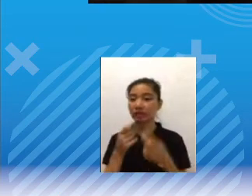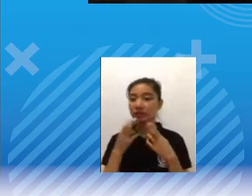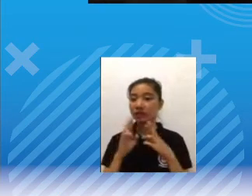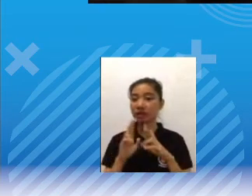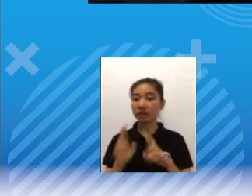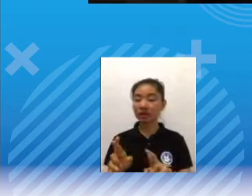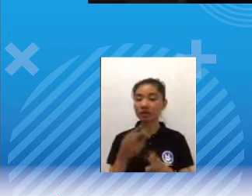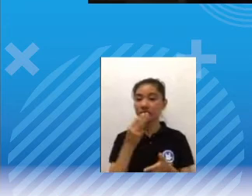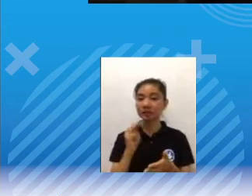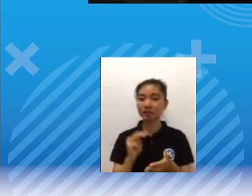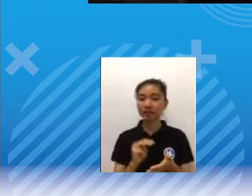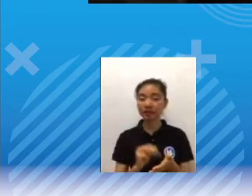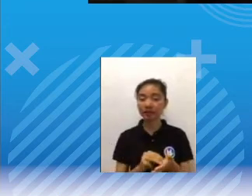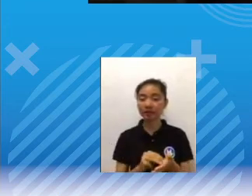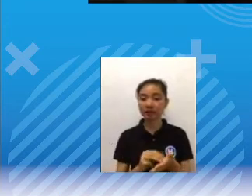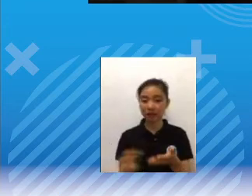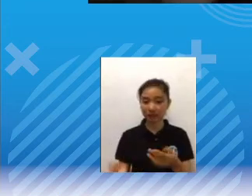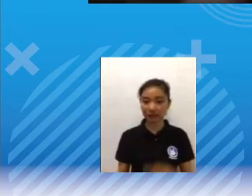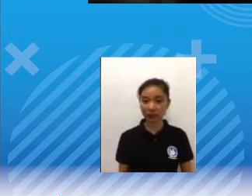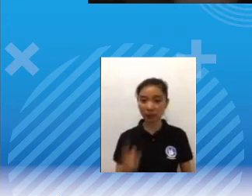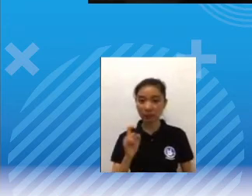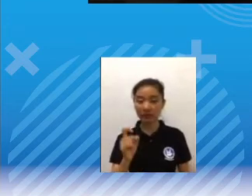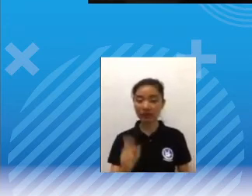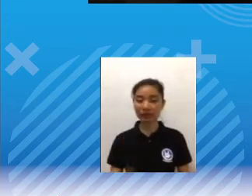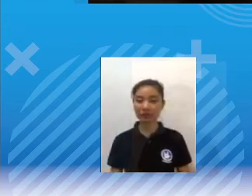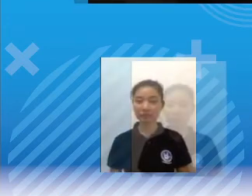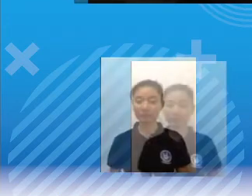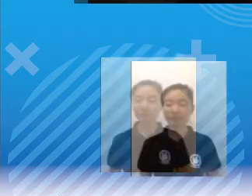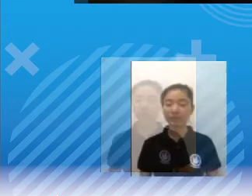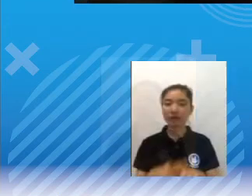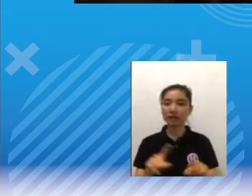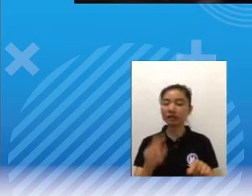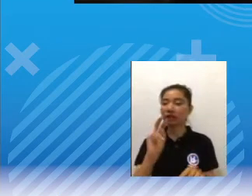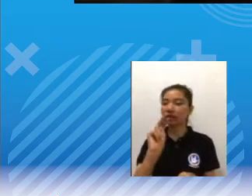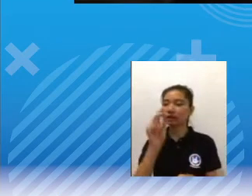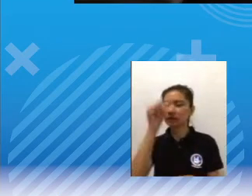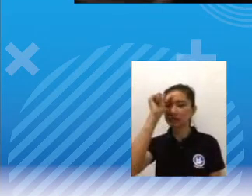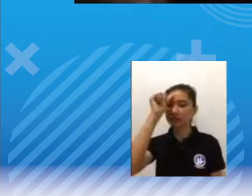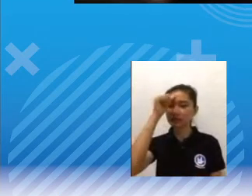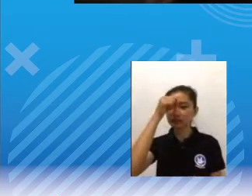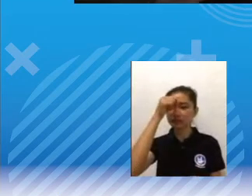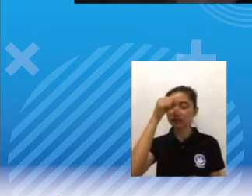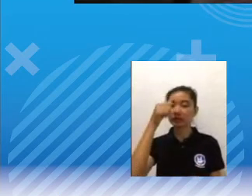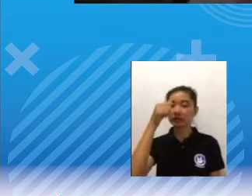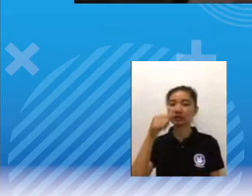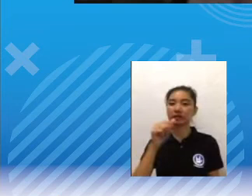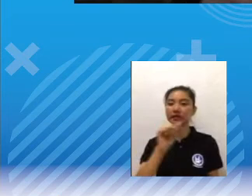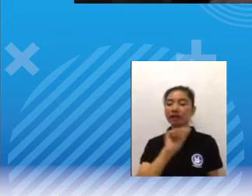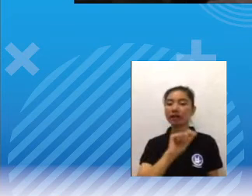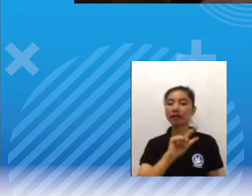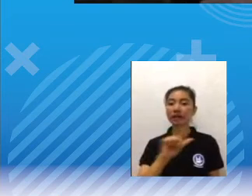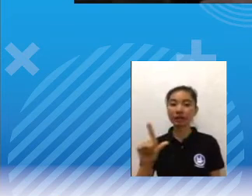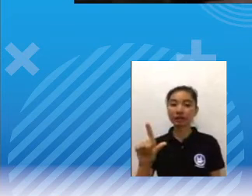email agad-agad. Pero parang kailangan tandaan natin, no, na lahat ng mga